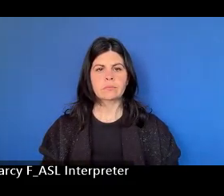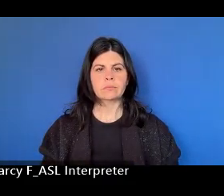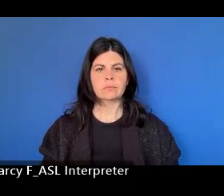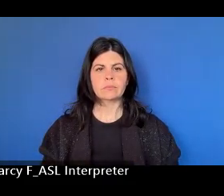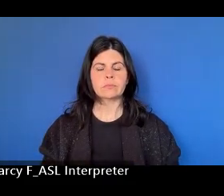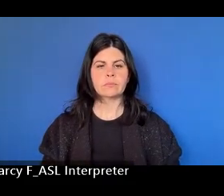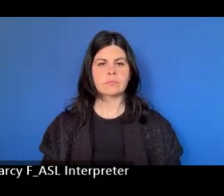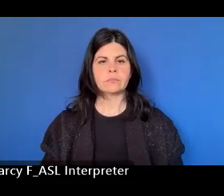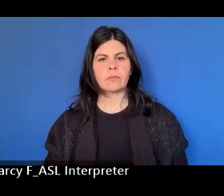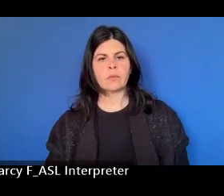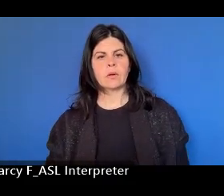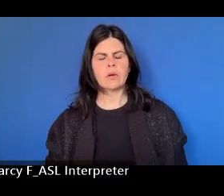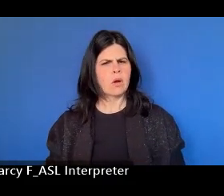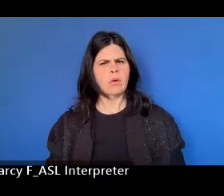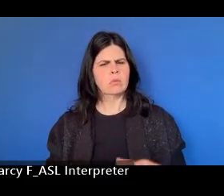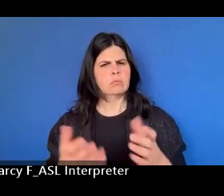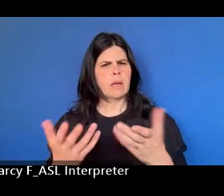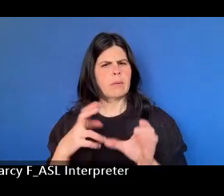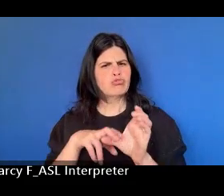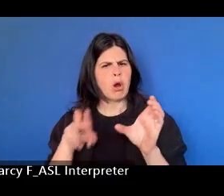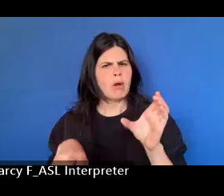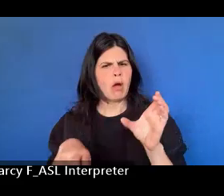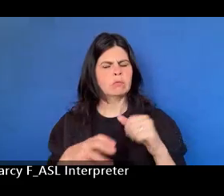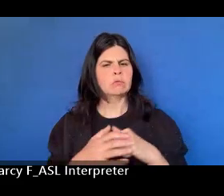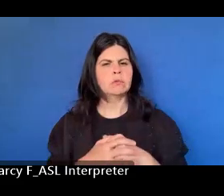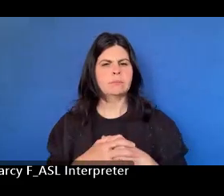Looks like they actually dropped off.